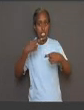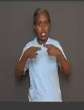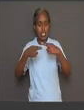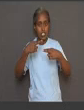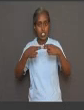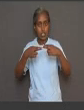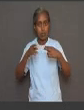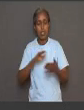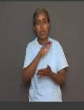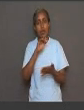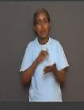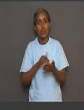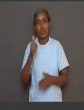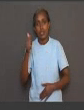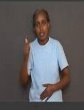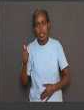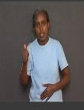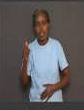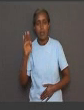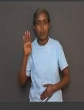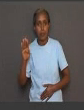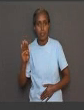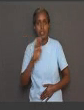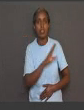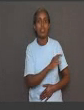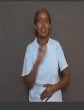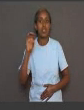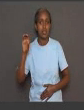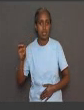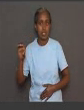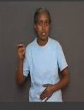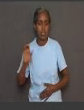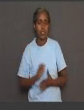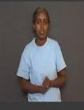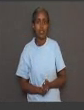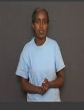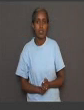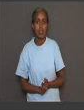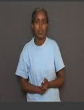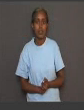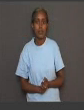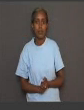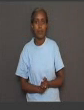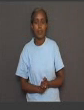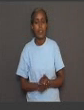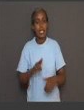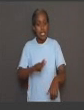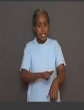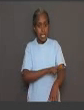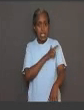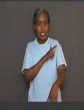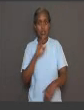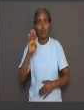exists between A, B, and C. The length of